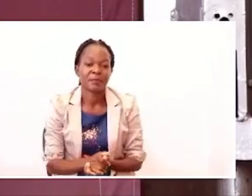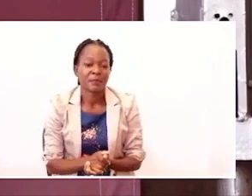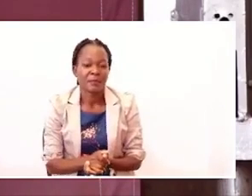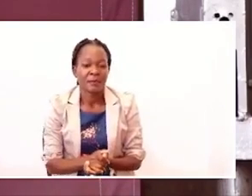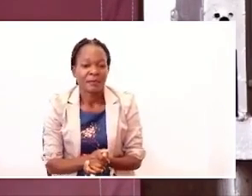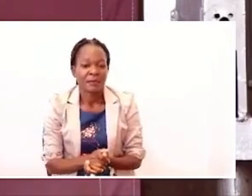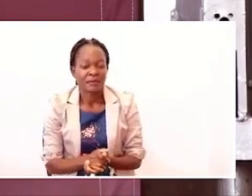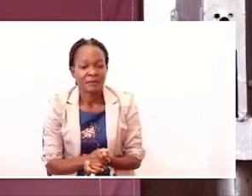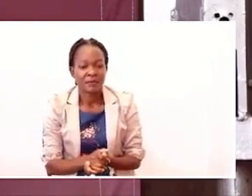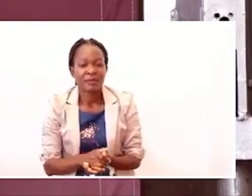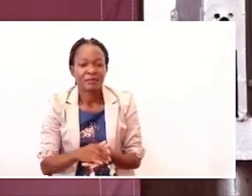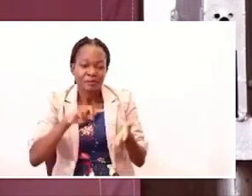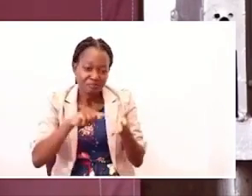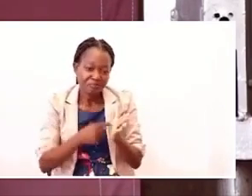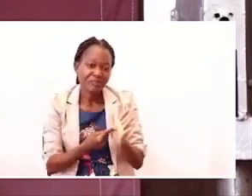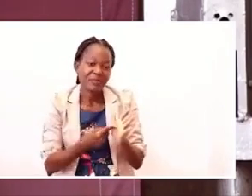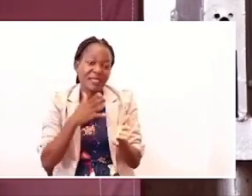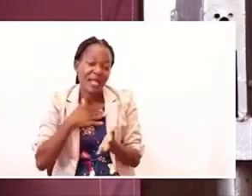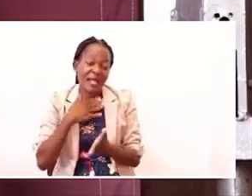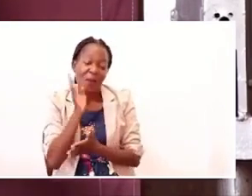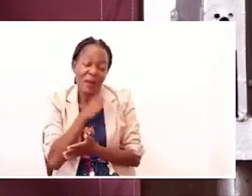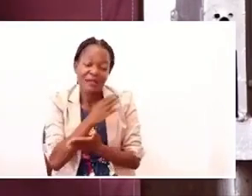My fourth and final proposition